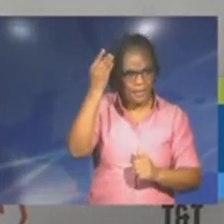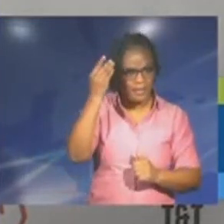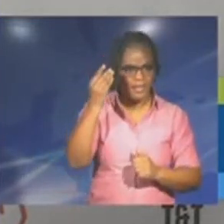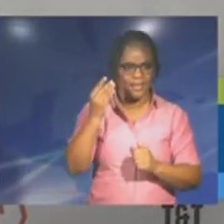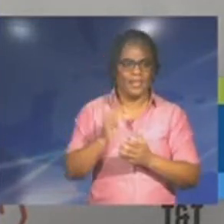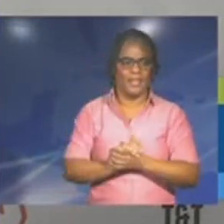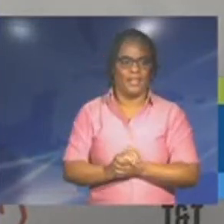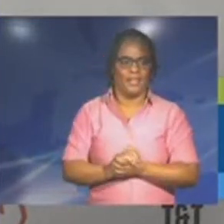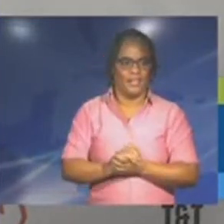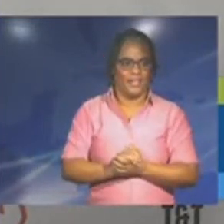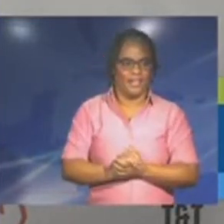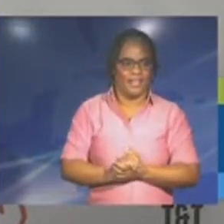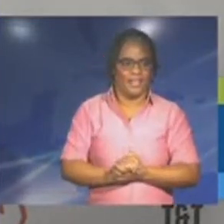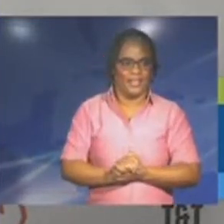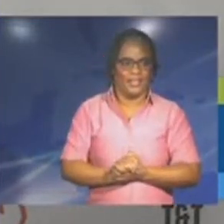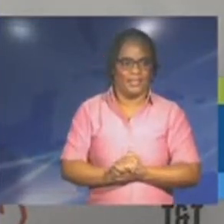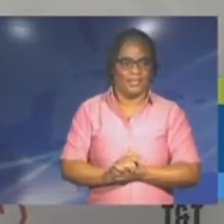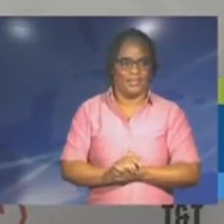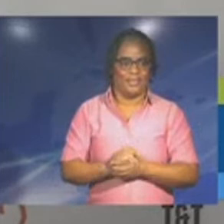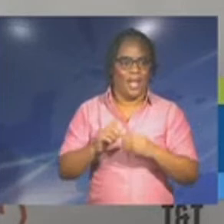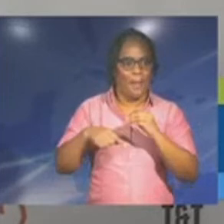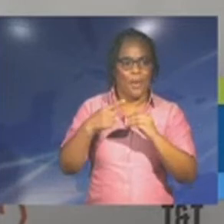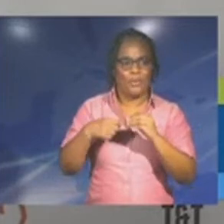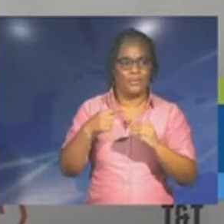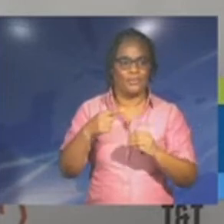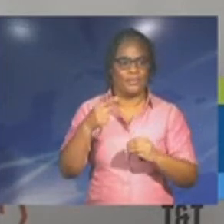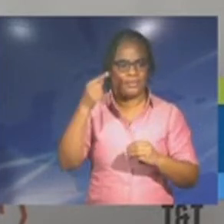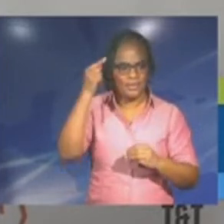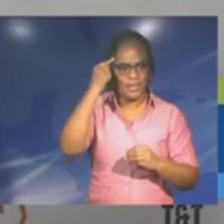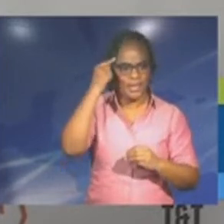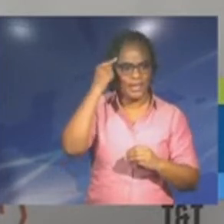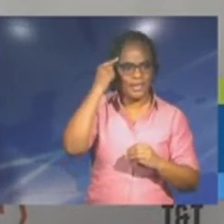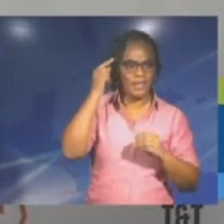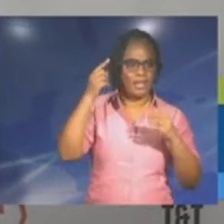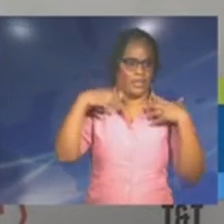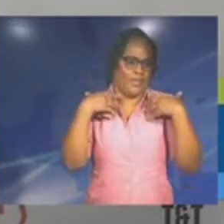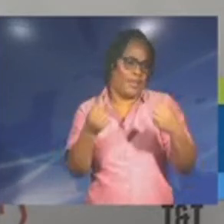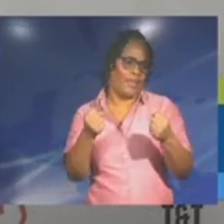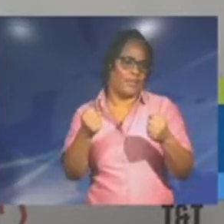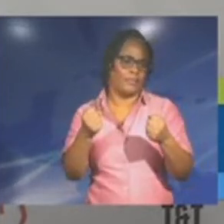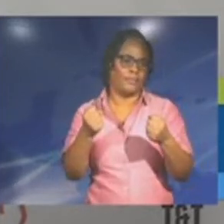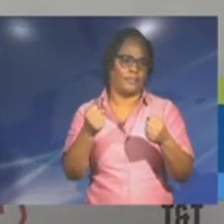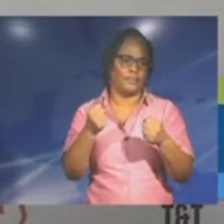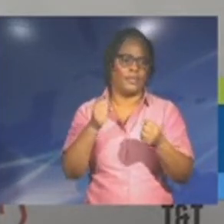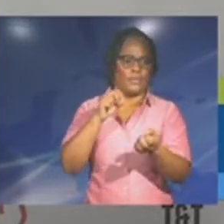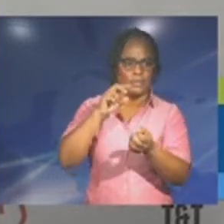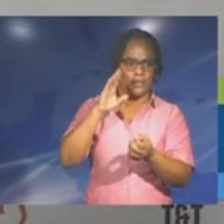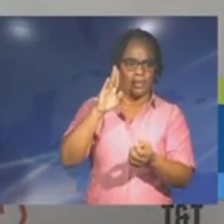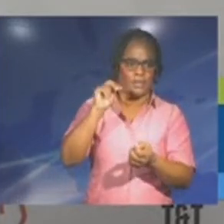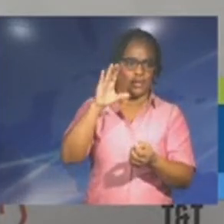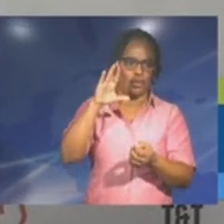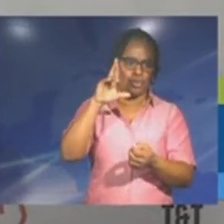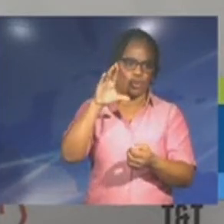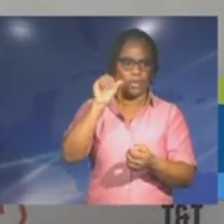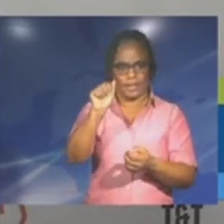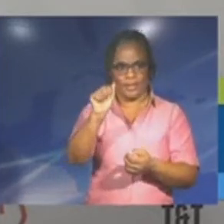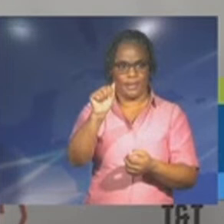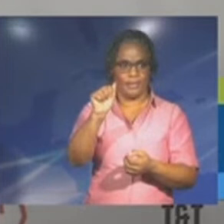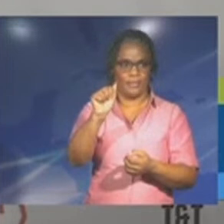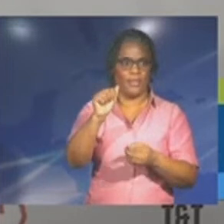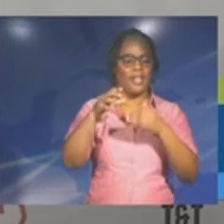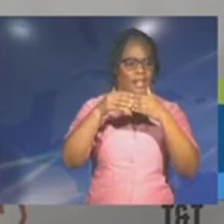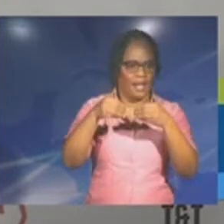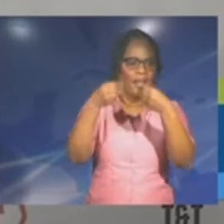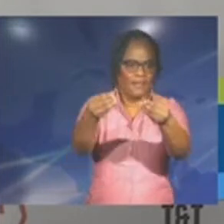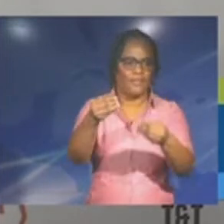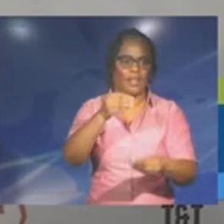In respect to mental health, the NCRHA has provided and continues to provide ongoing